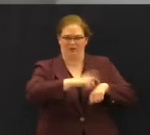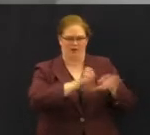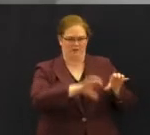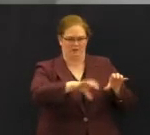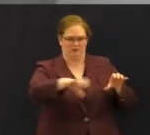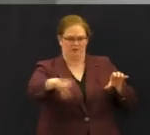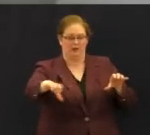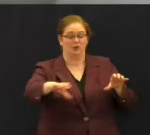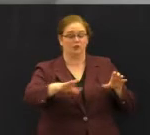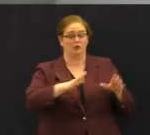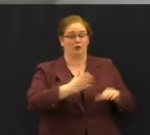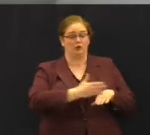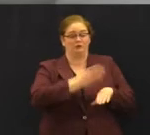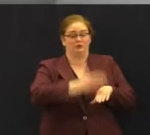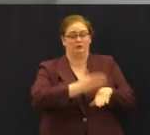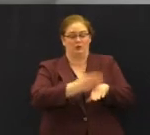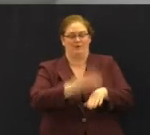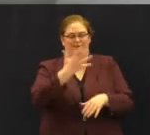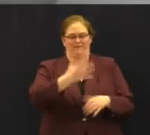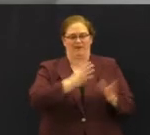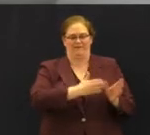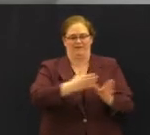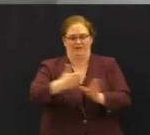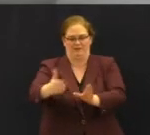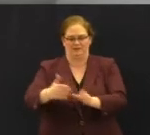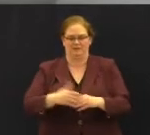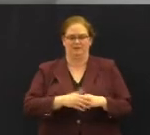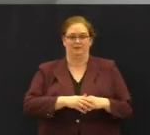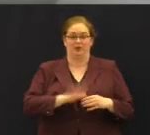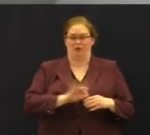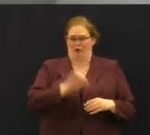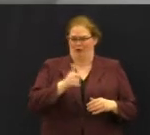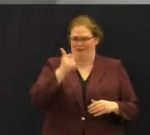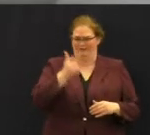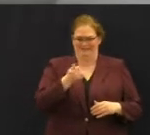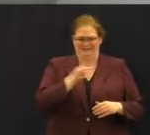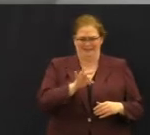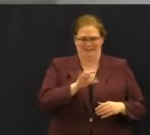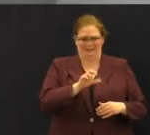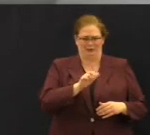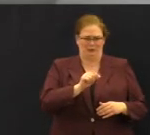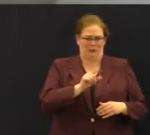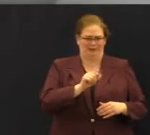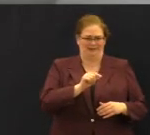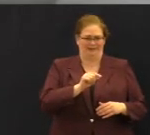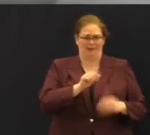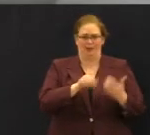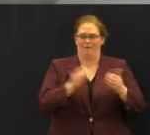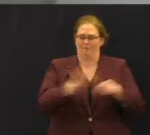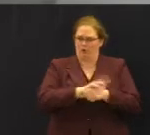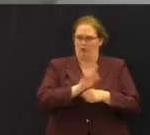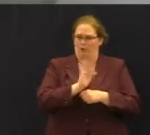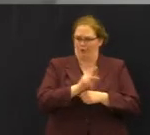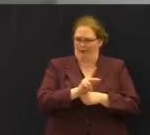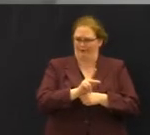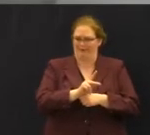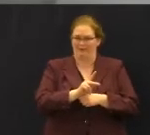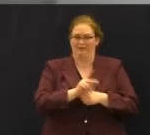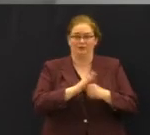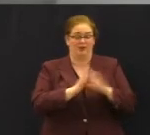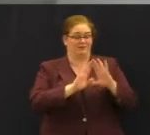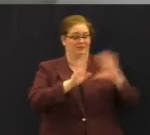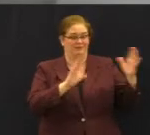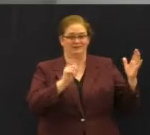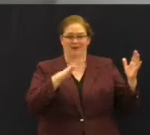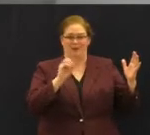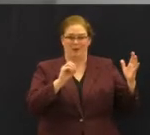restored in 5 different phases. You know, the earliest building was in 1920 and all brick, so right now the building's covered with stucco.